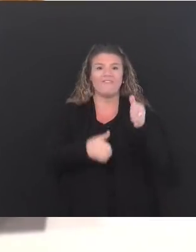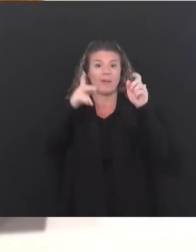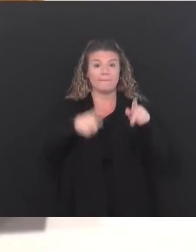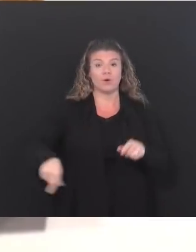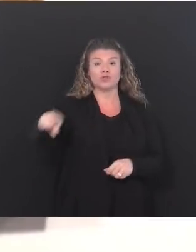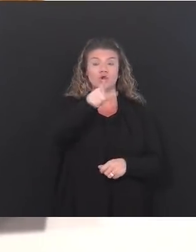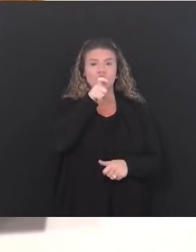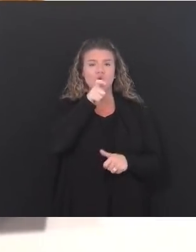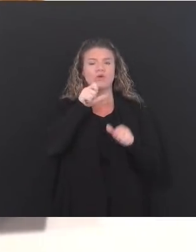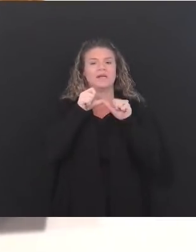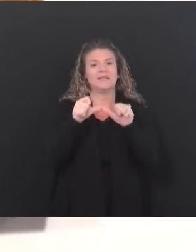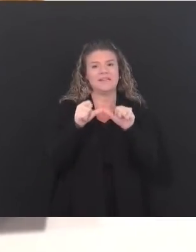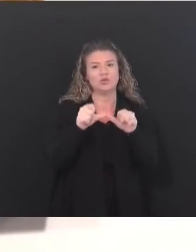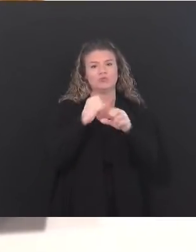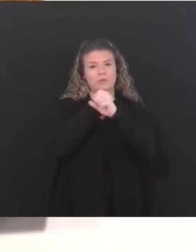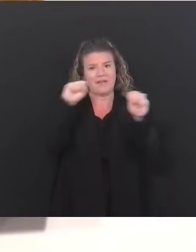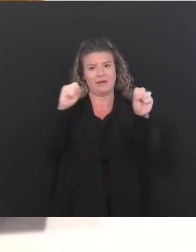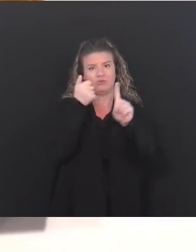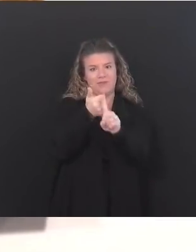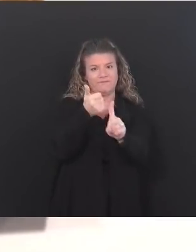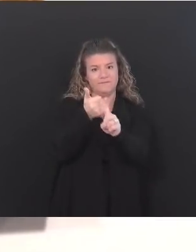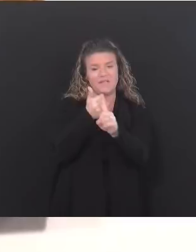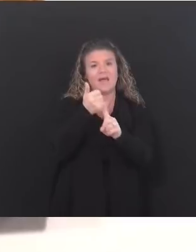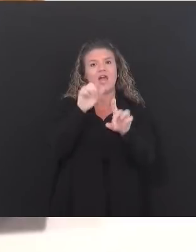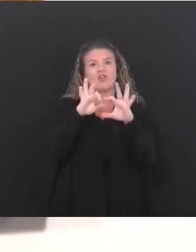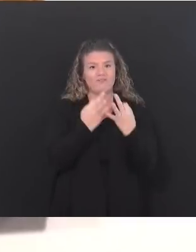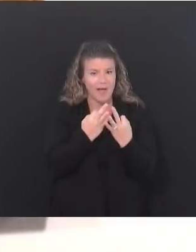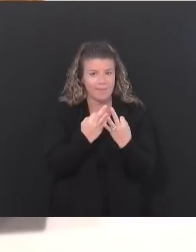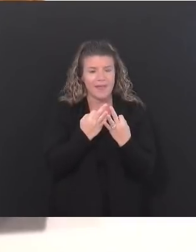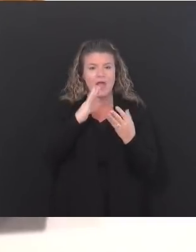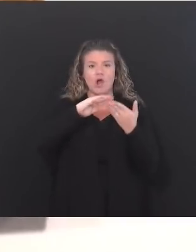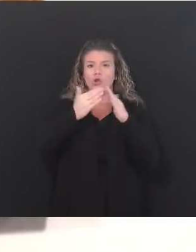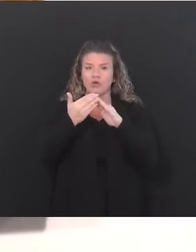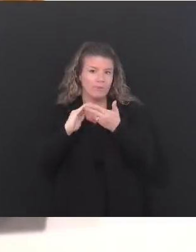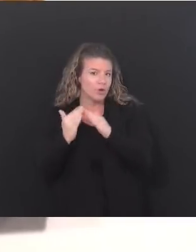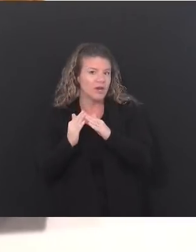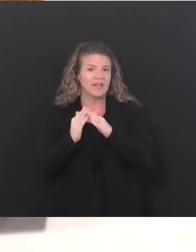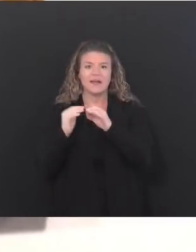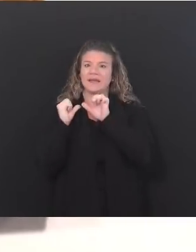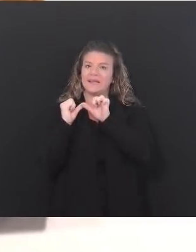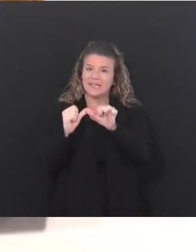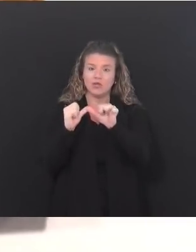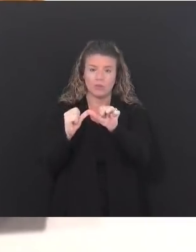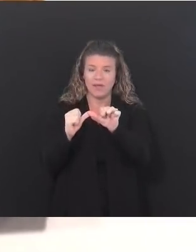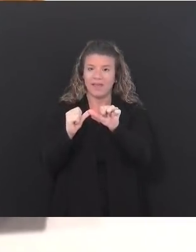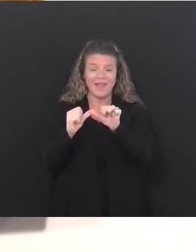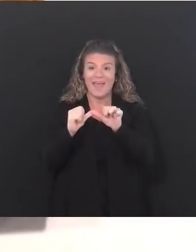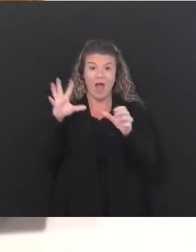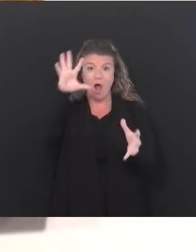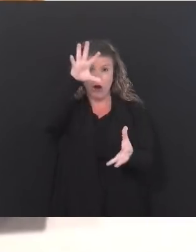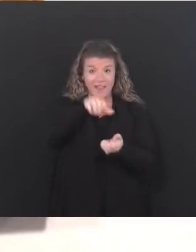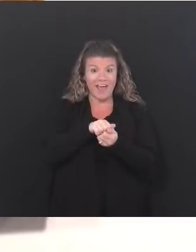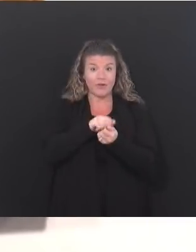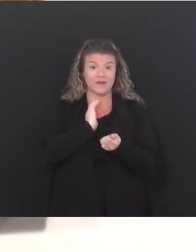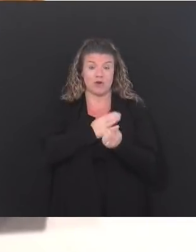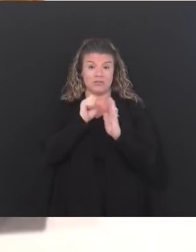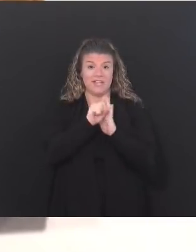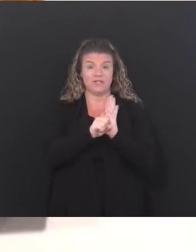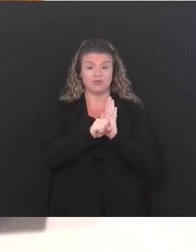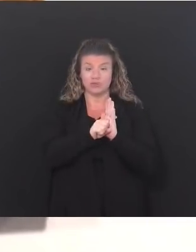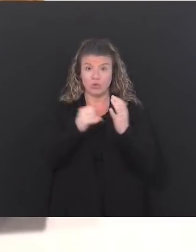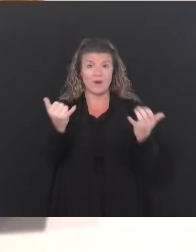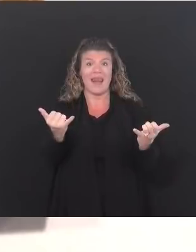is doing this to protect themselves and their family and their community and our state. But it's not time